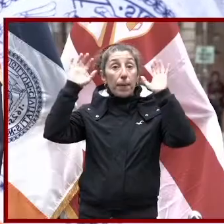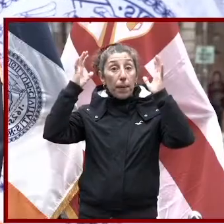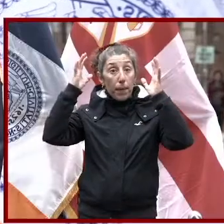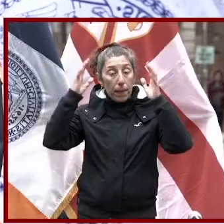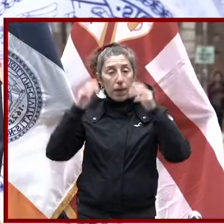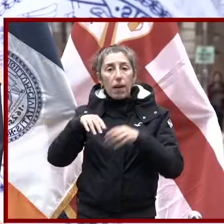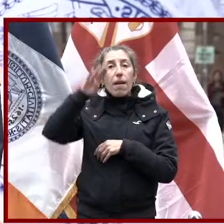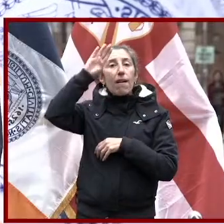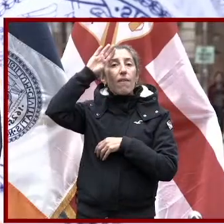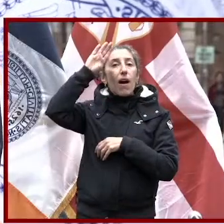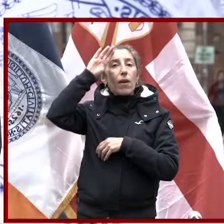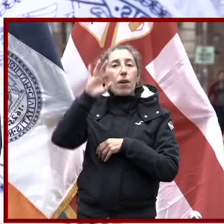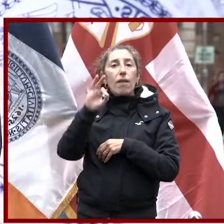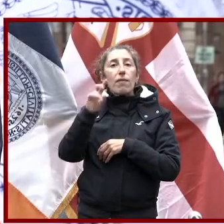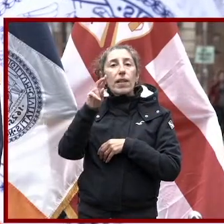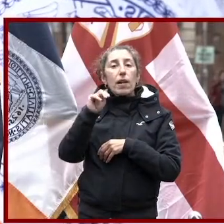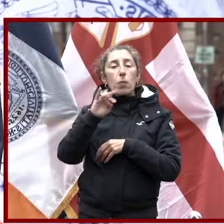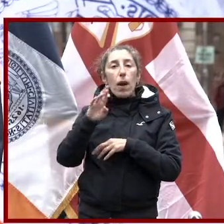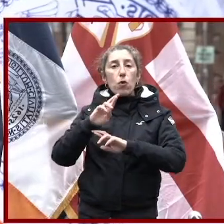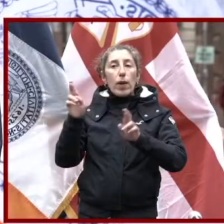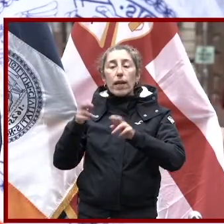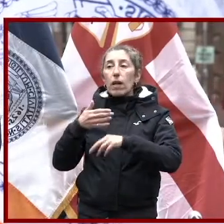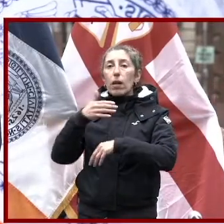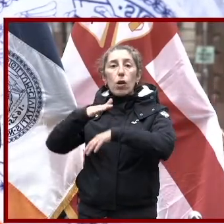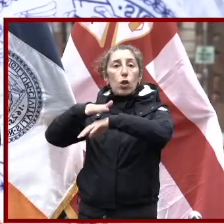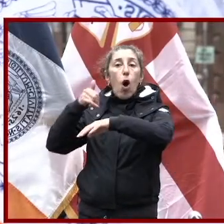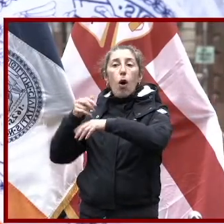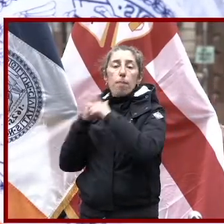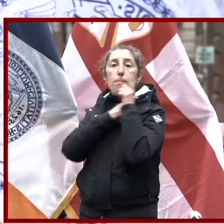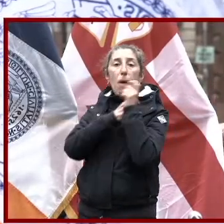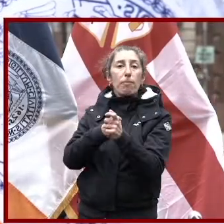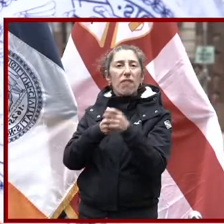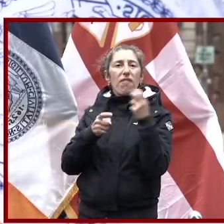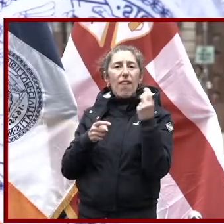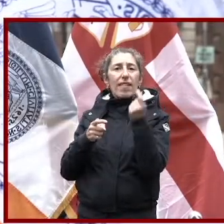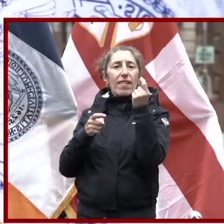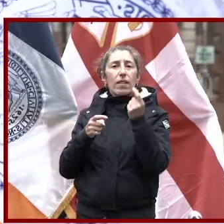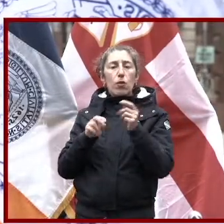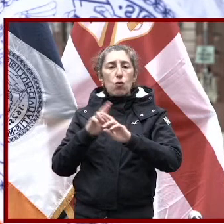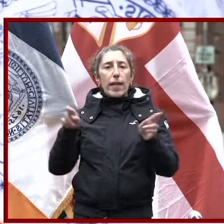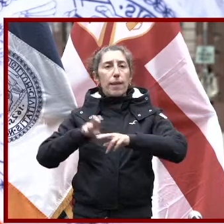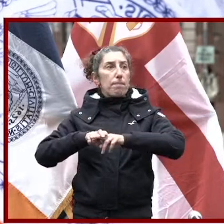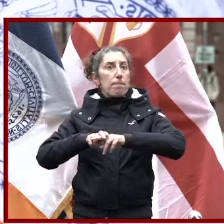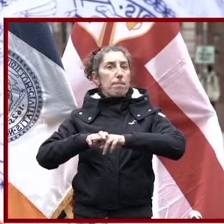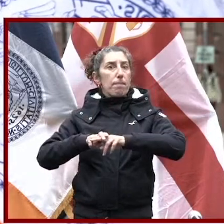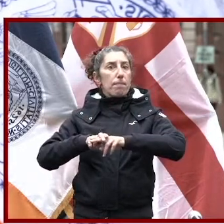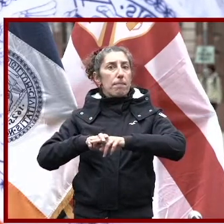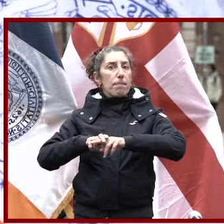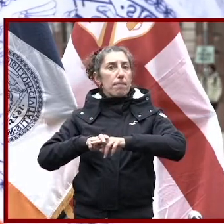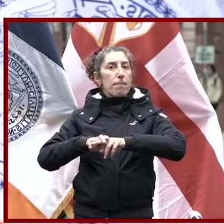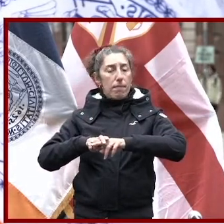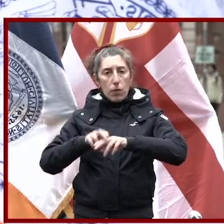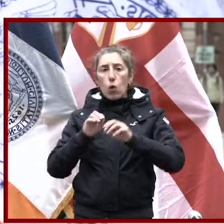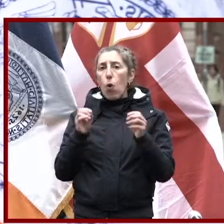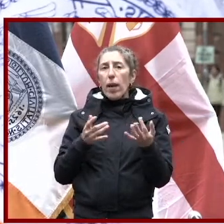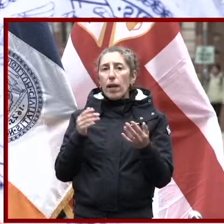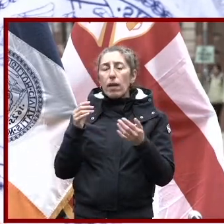like they were 112 years ago. But we can't do this